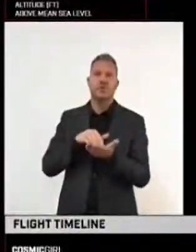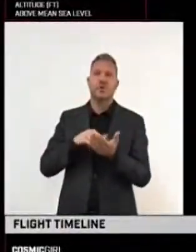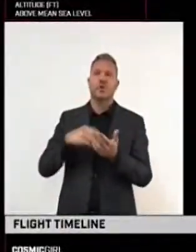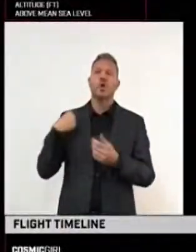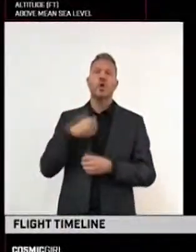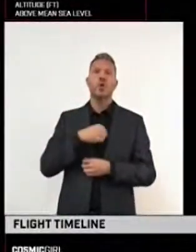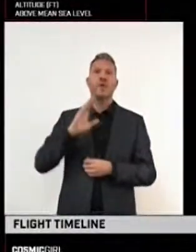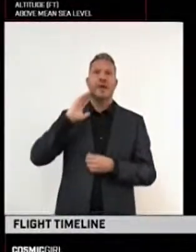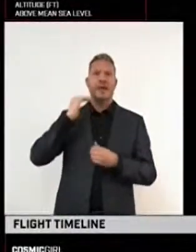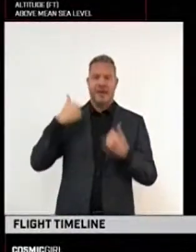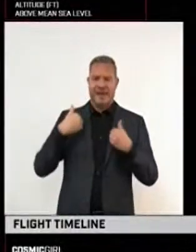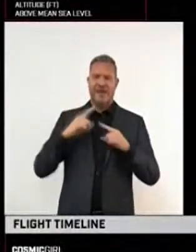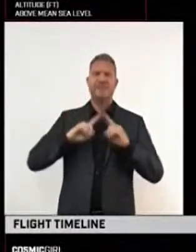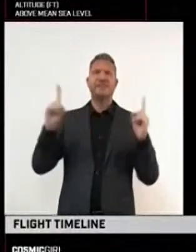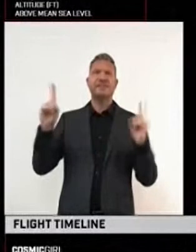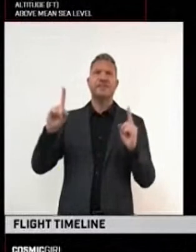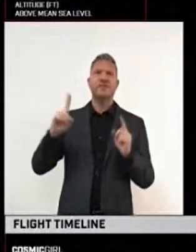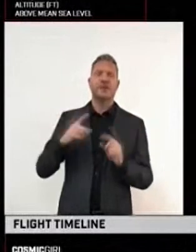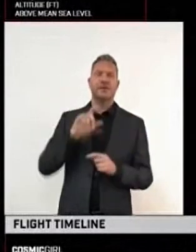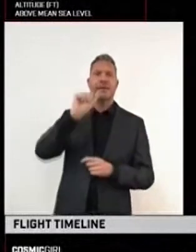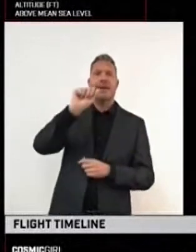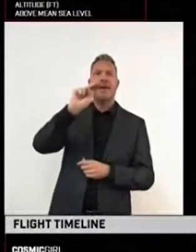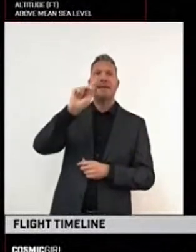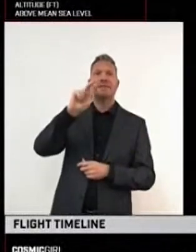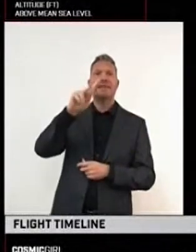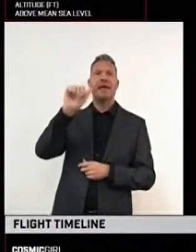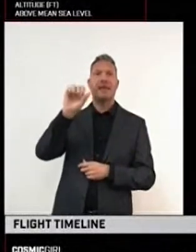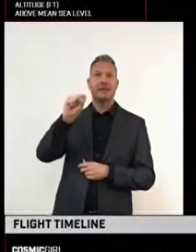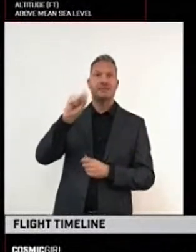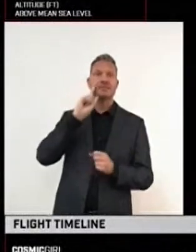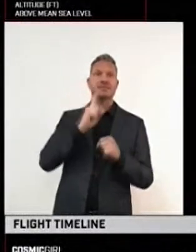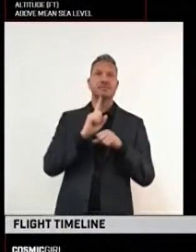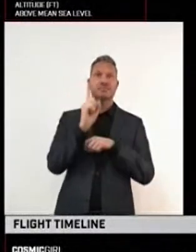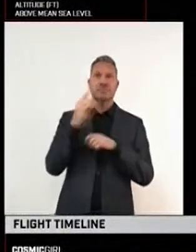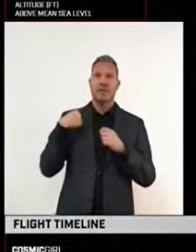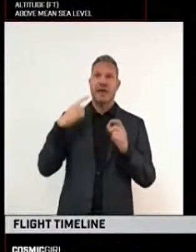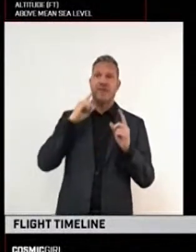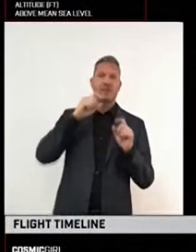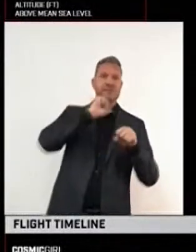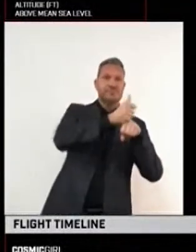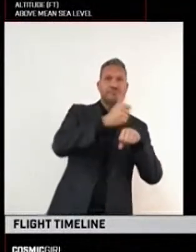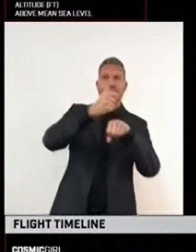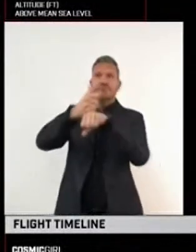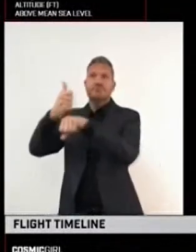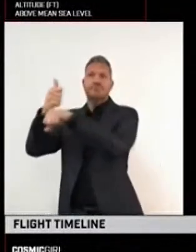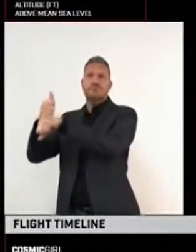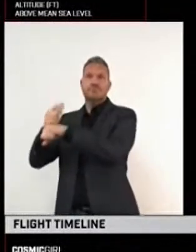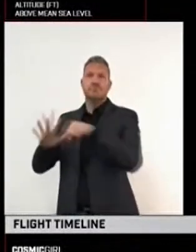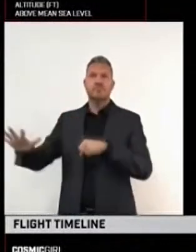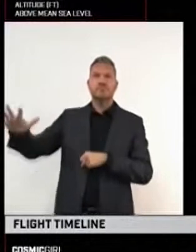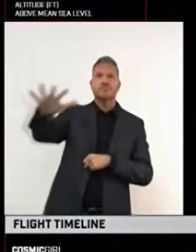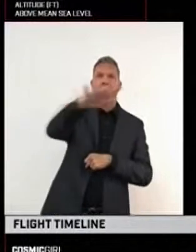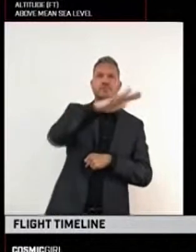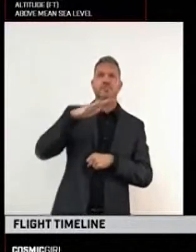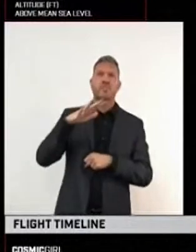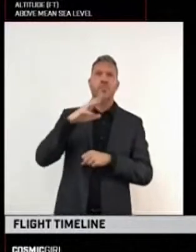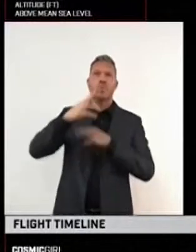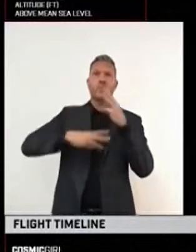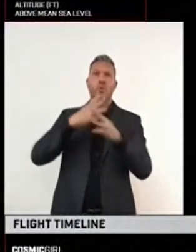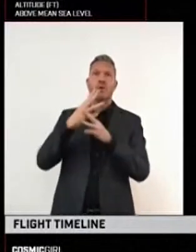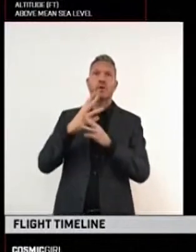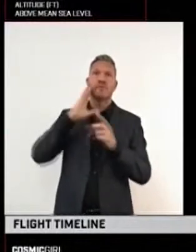this telemetry stream broadcast by the Launcher 1 rocket on its way up to orbit. Telemetry is on a radio